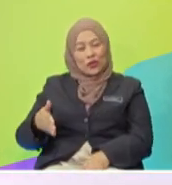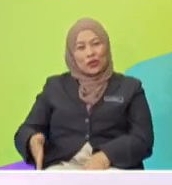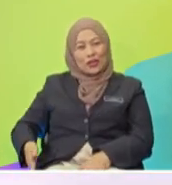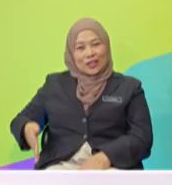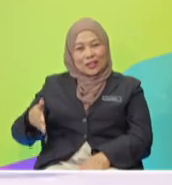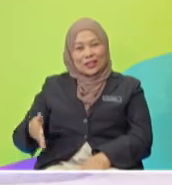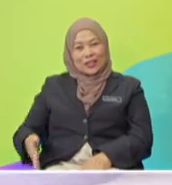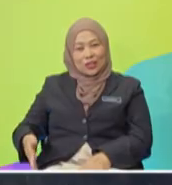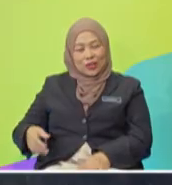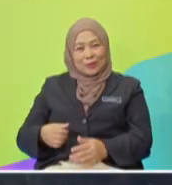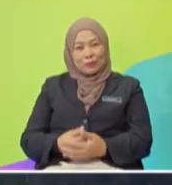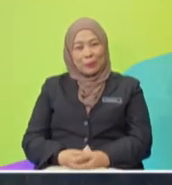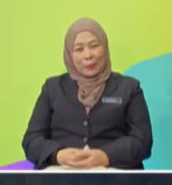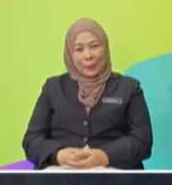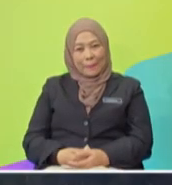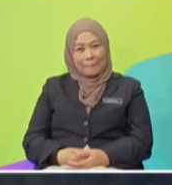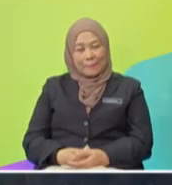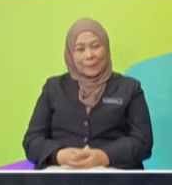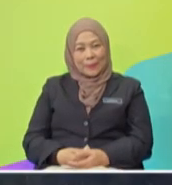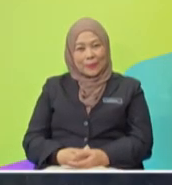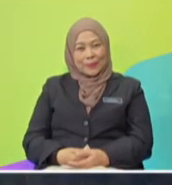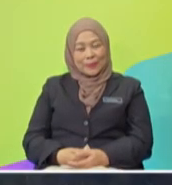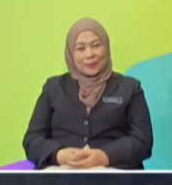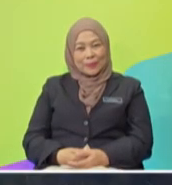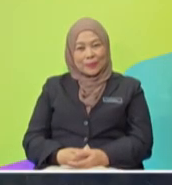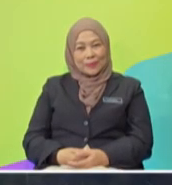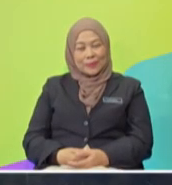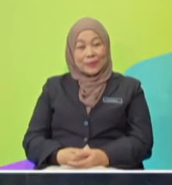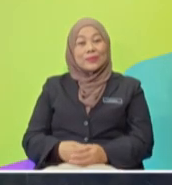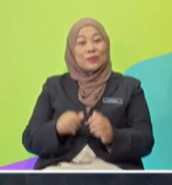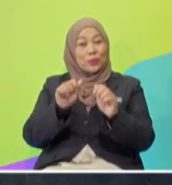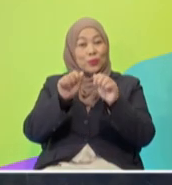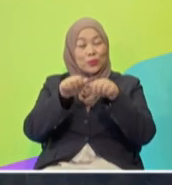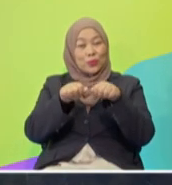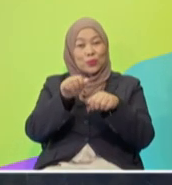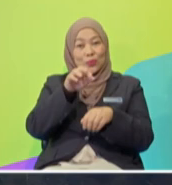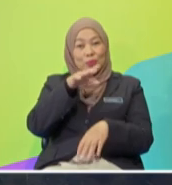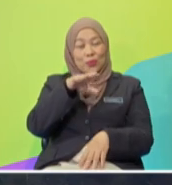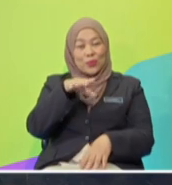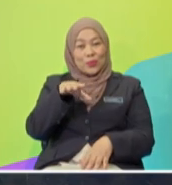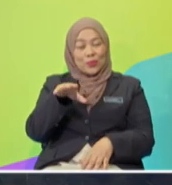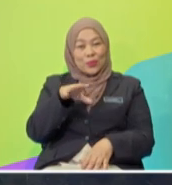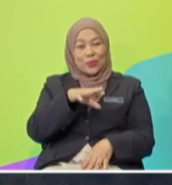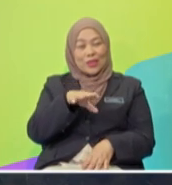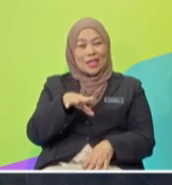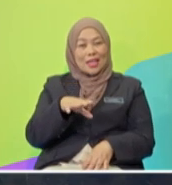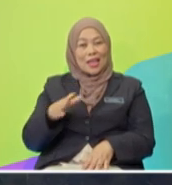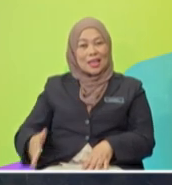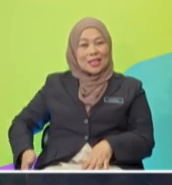So you wanted me to spell, what was the word, teacher? Just now. Bus. Have you spelled the train? Train. Again.